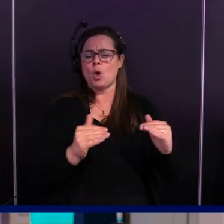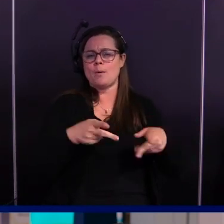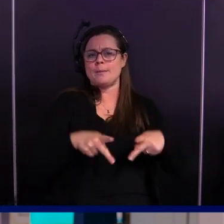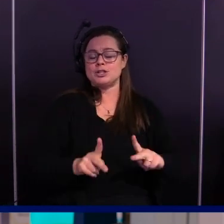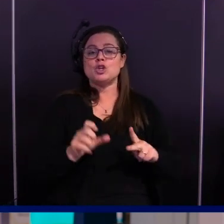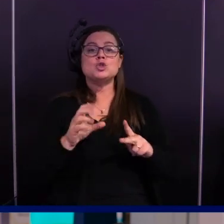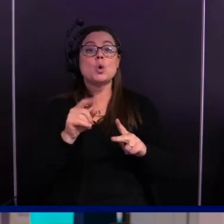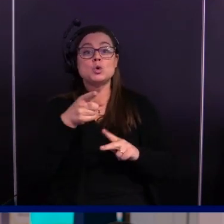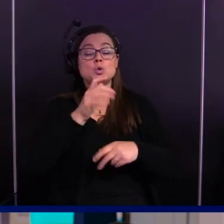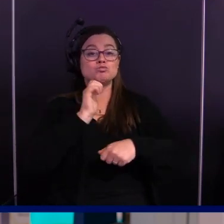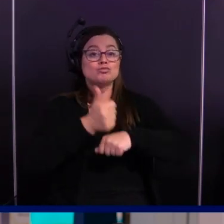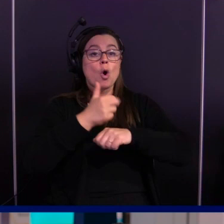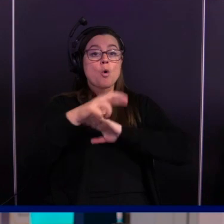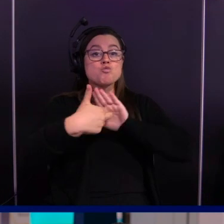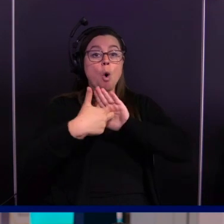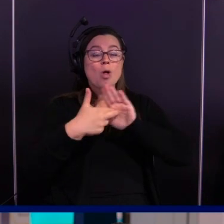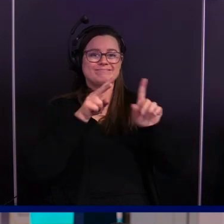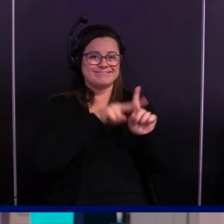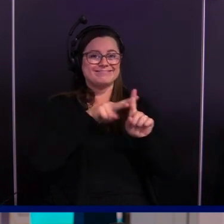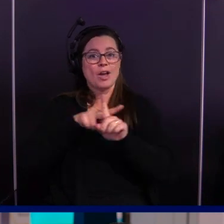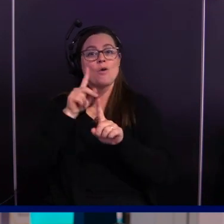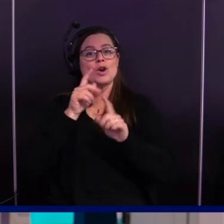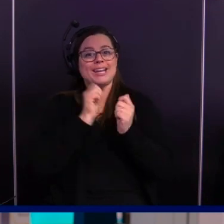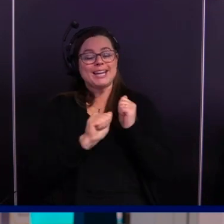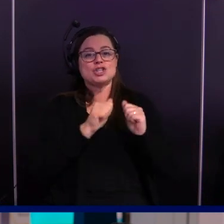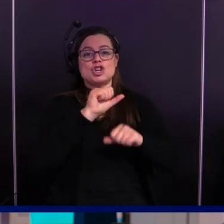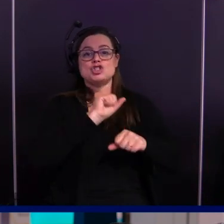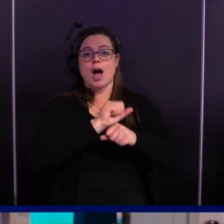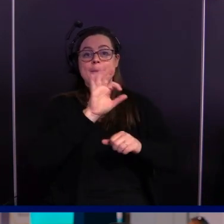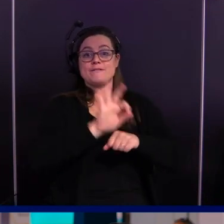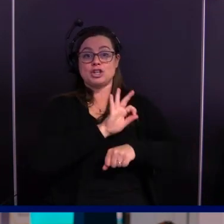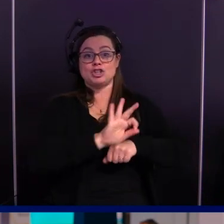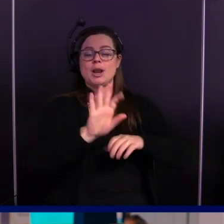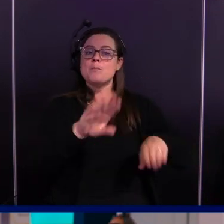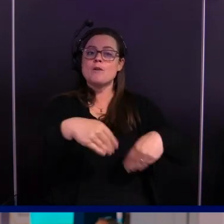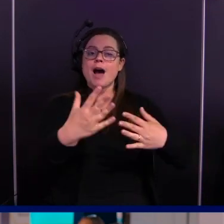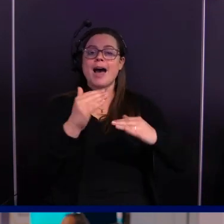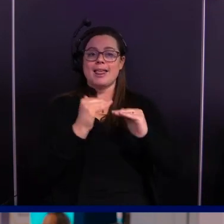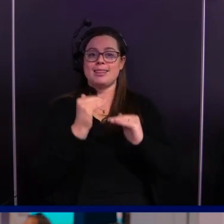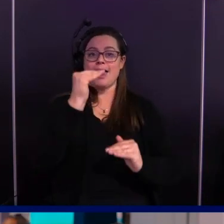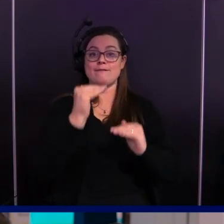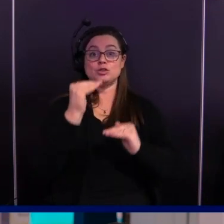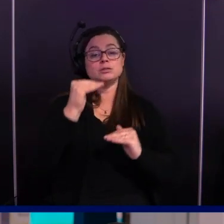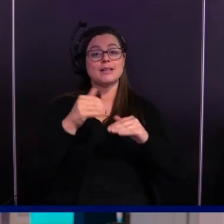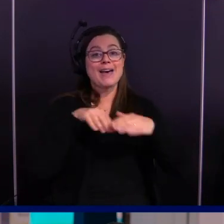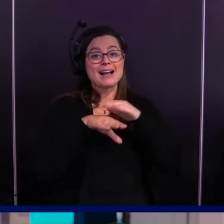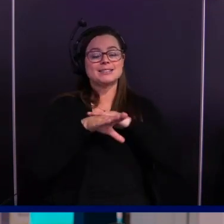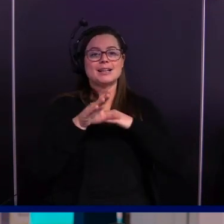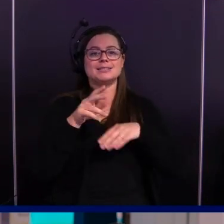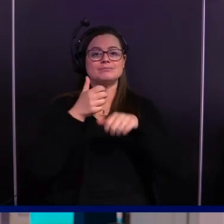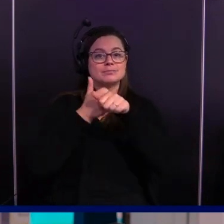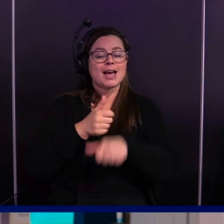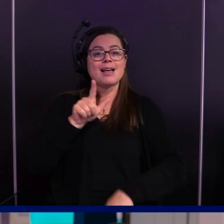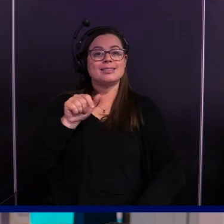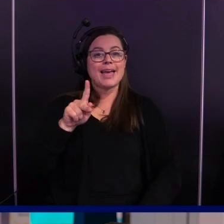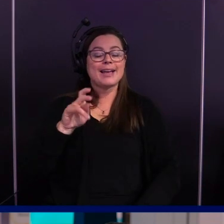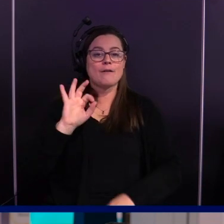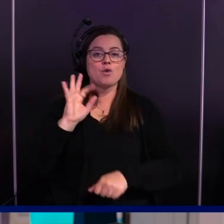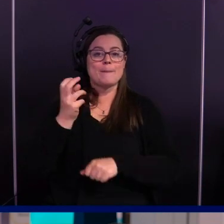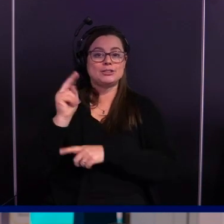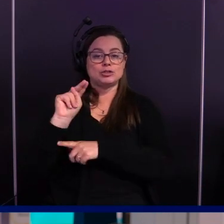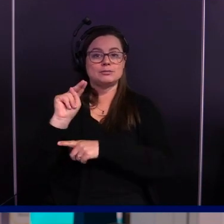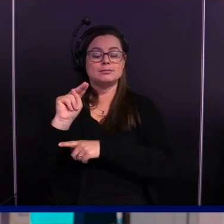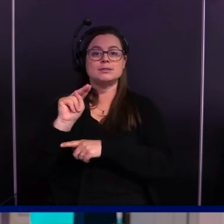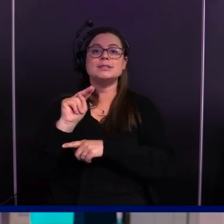a role and assign to that particular job function, and then provide access by using lake formation. Lake formation comes with fine-grained